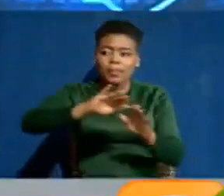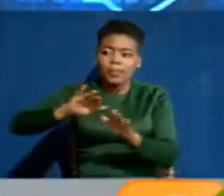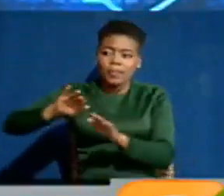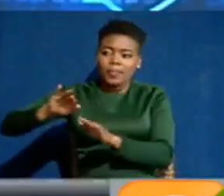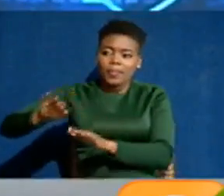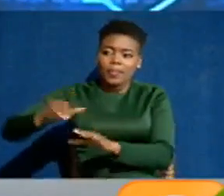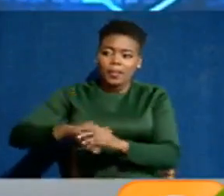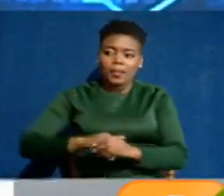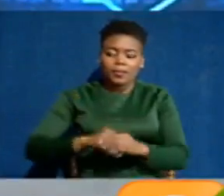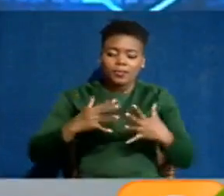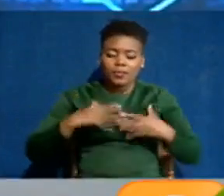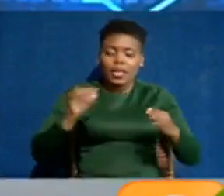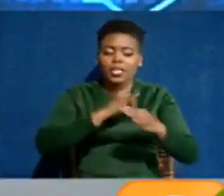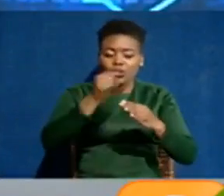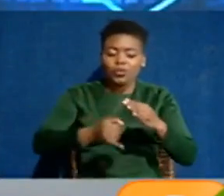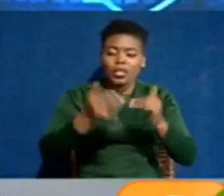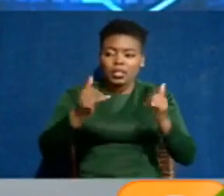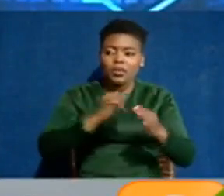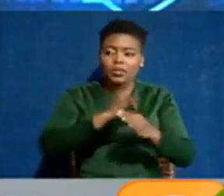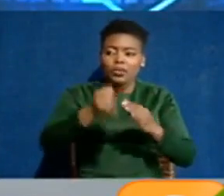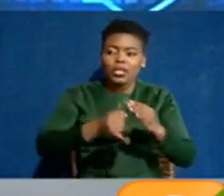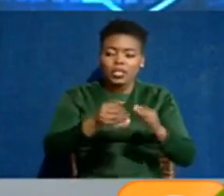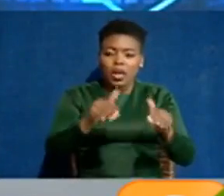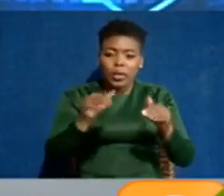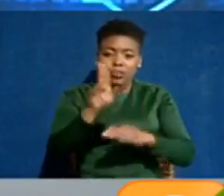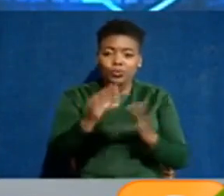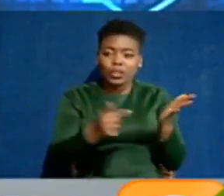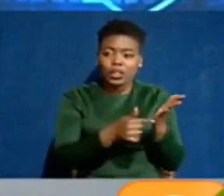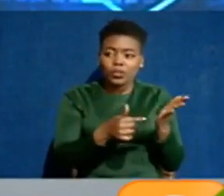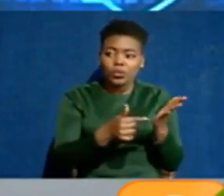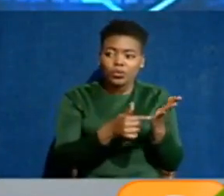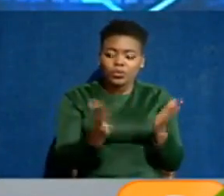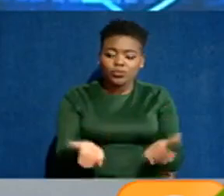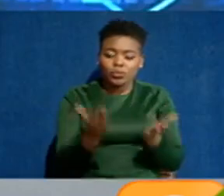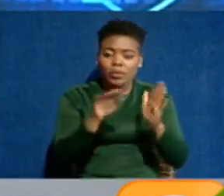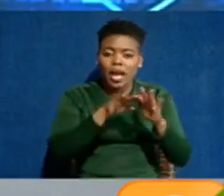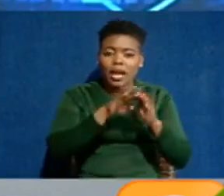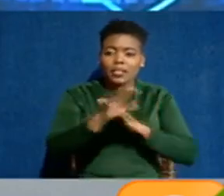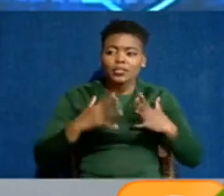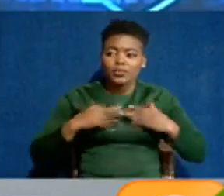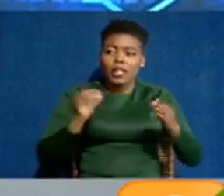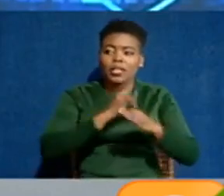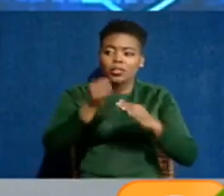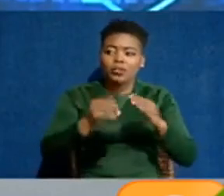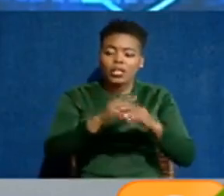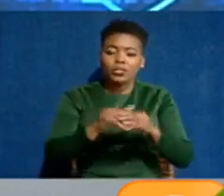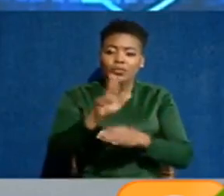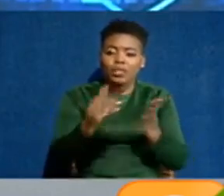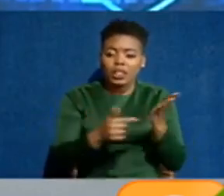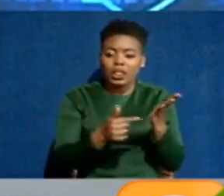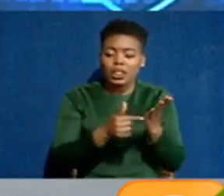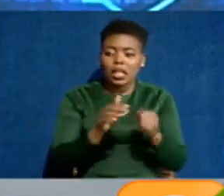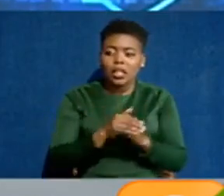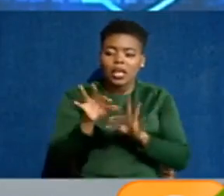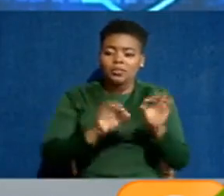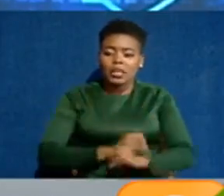And players in the health insurance space are now banking on digital technologies to improve access to health insurance in the country. Details